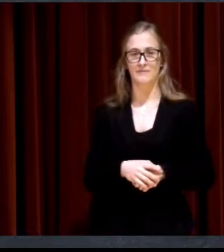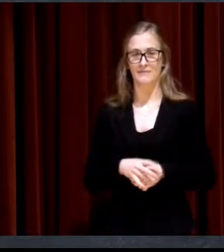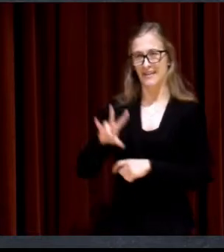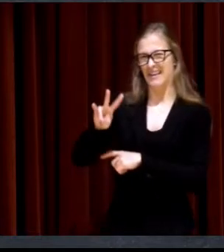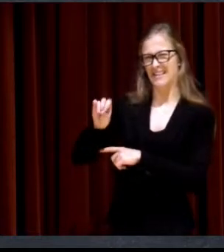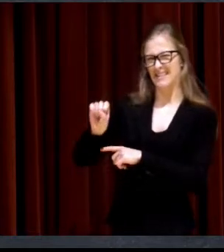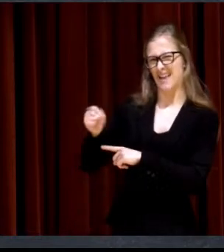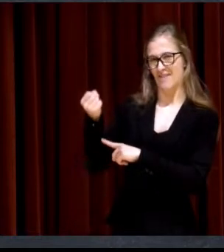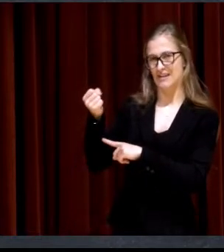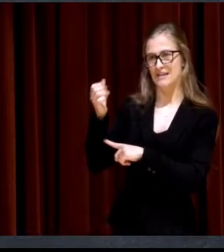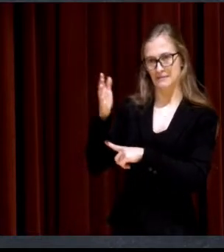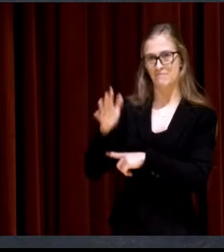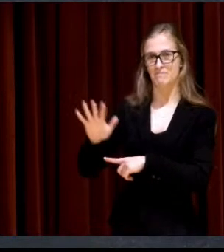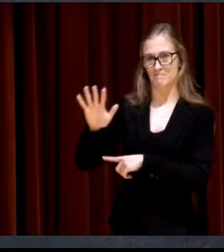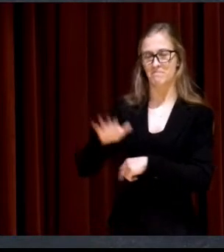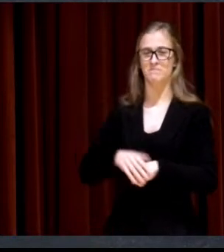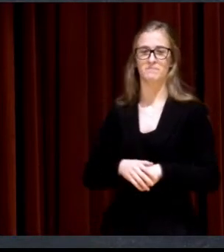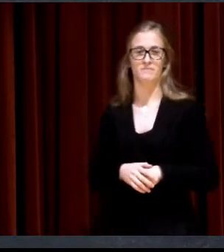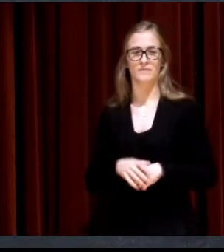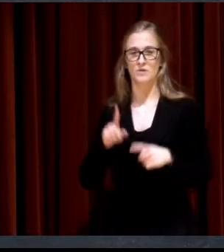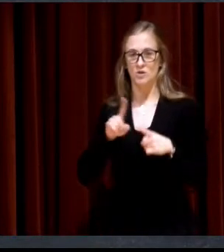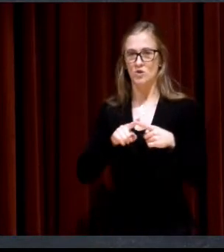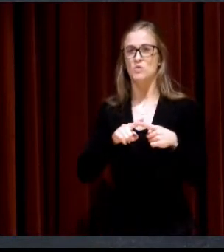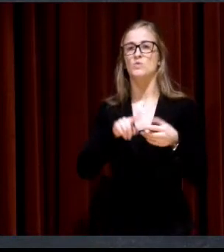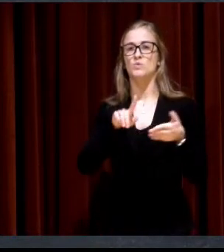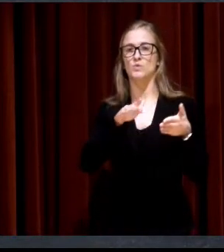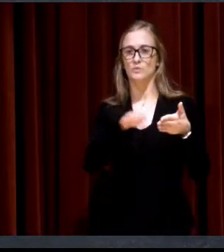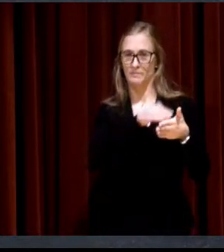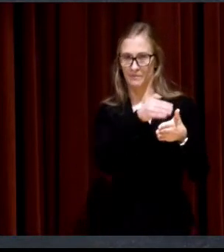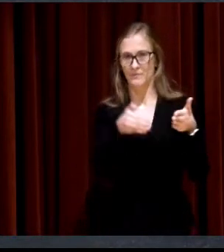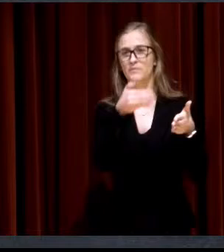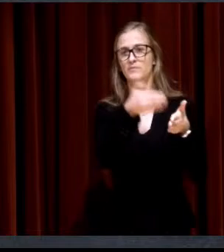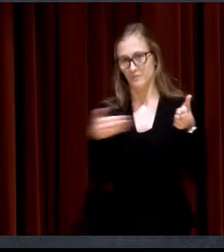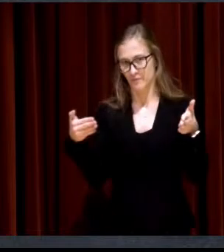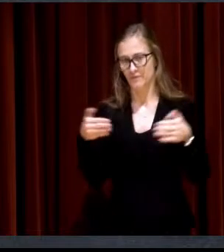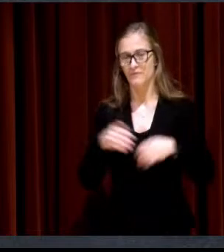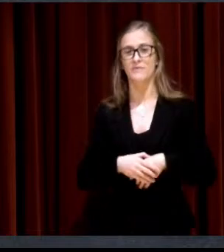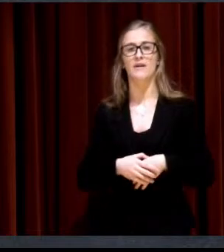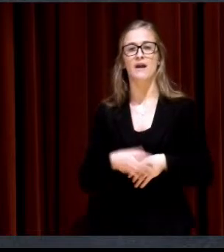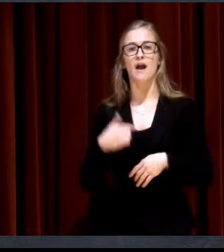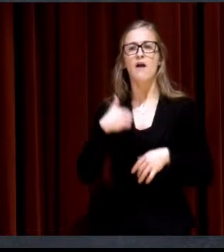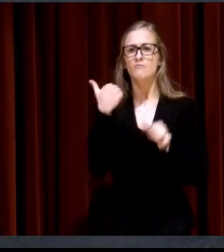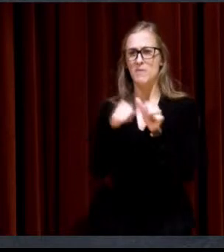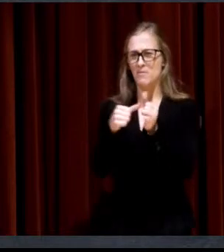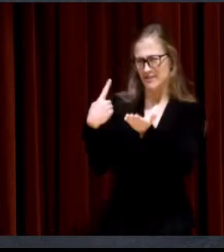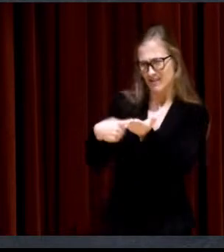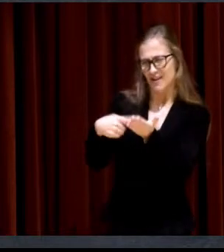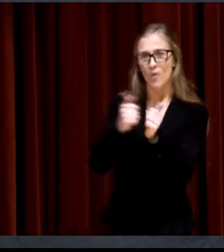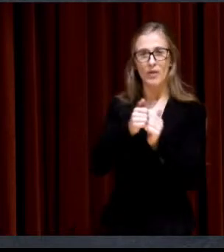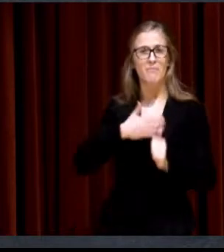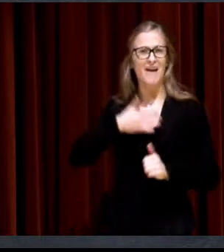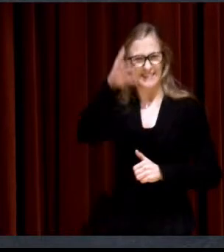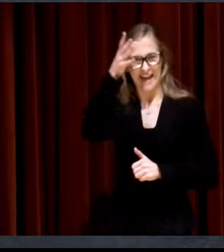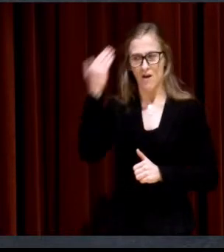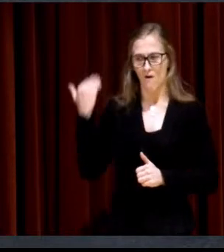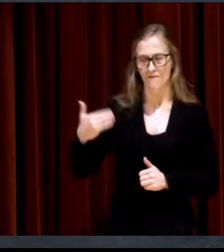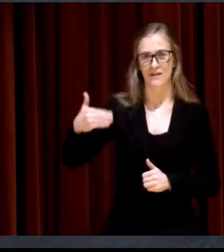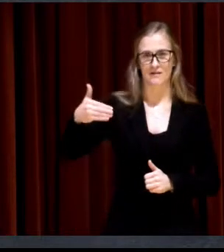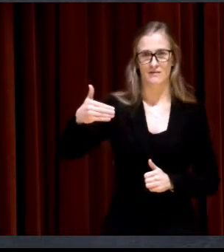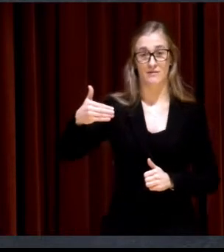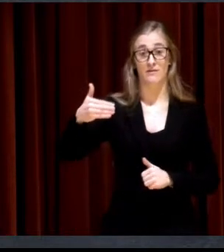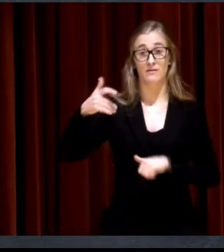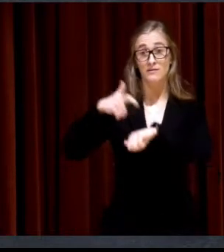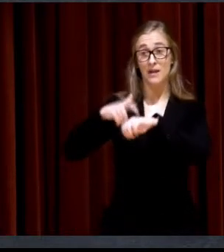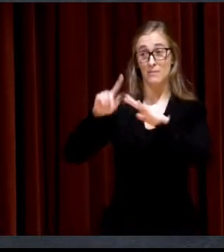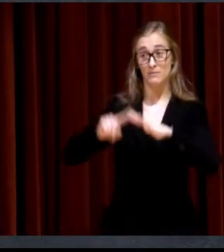the way through to desegregation. And I remember talking to my dad often about it. And at the time when he was first